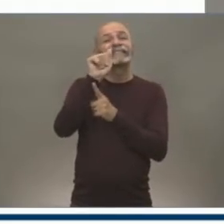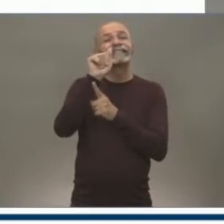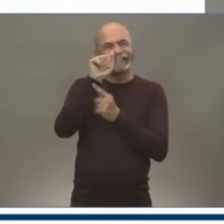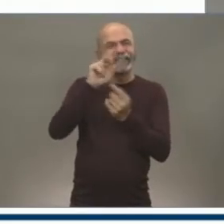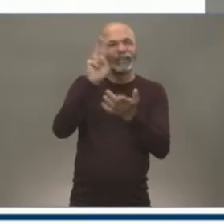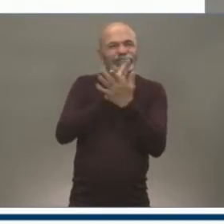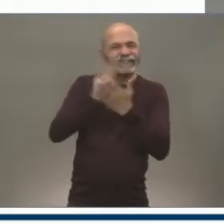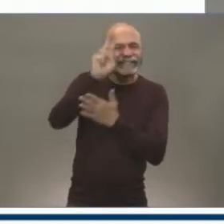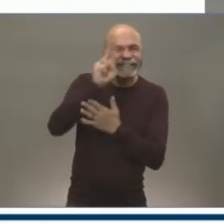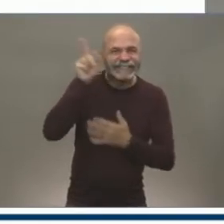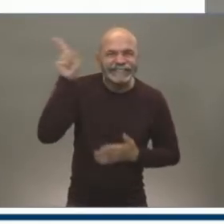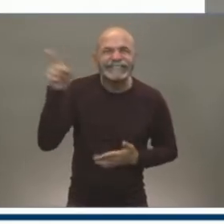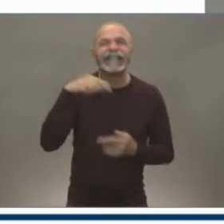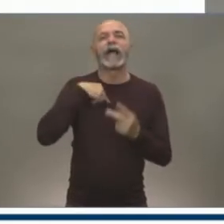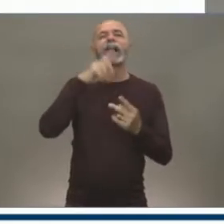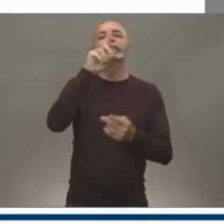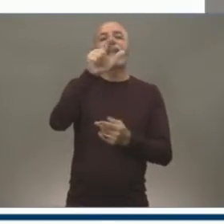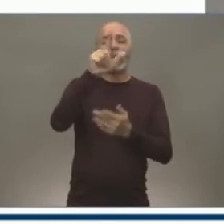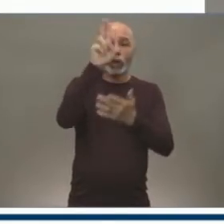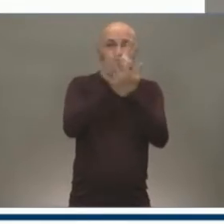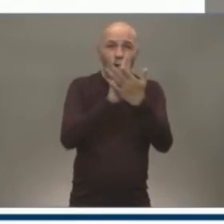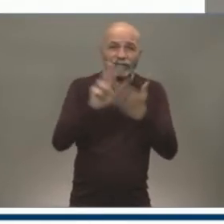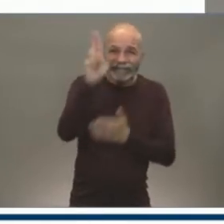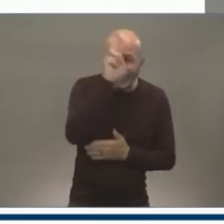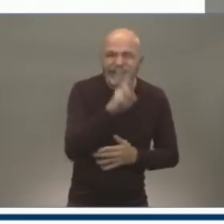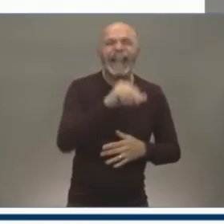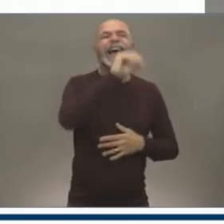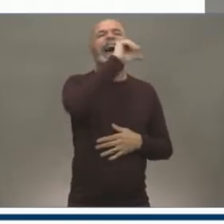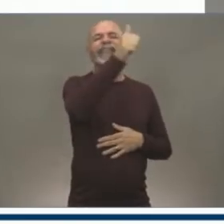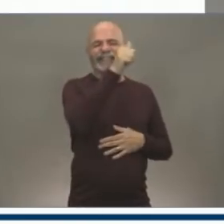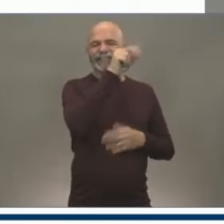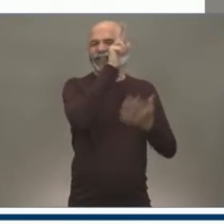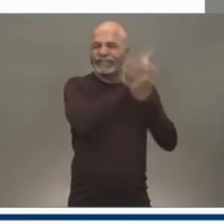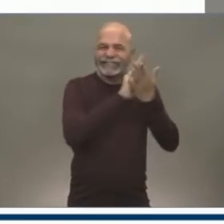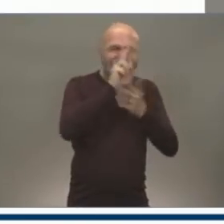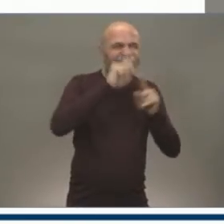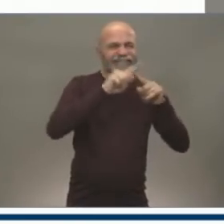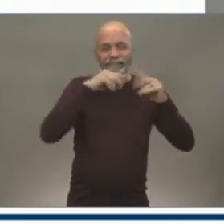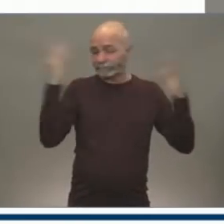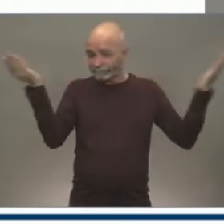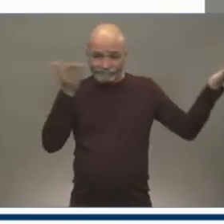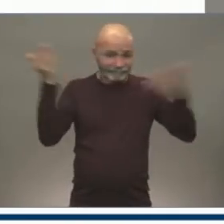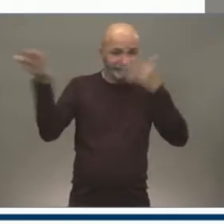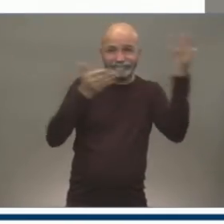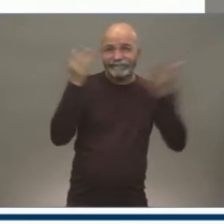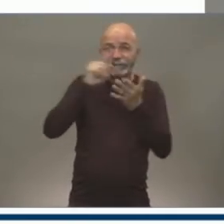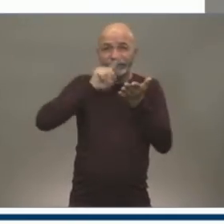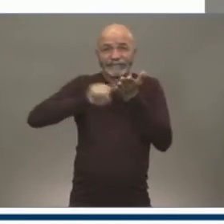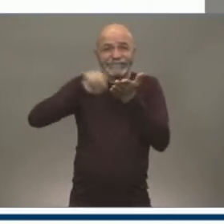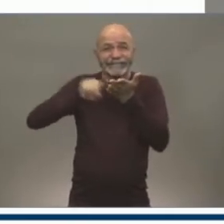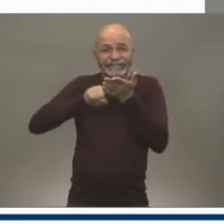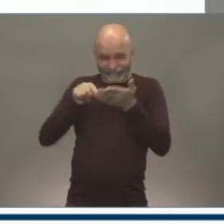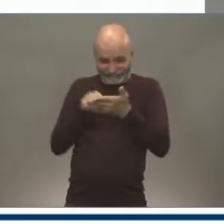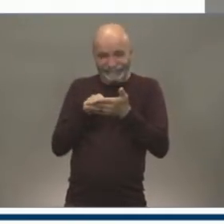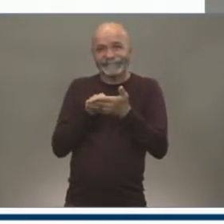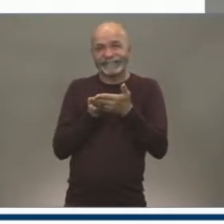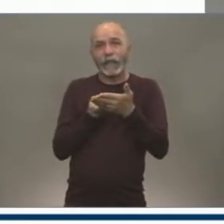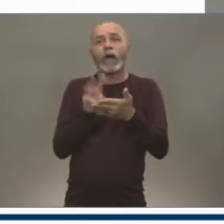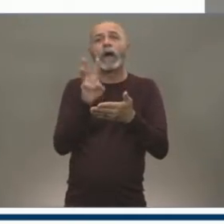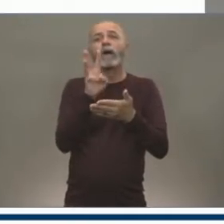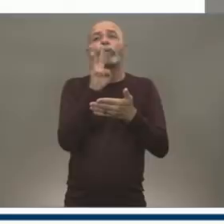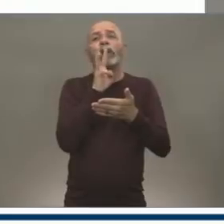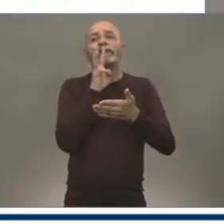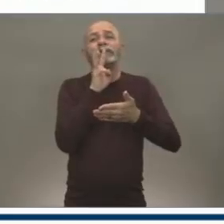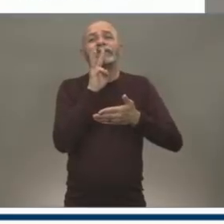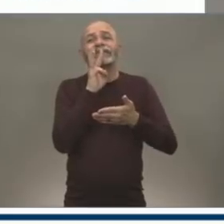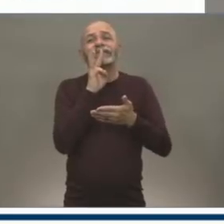had detected COVID-19 in the town's wastewater. This wastewater testing is part of an ongoing national